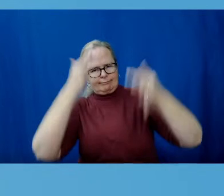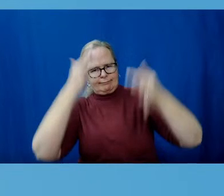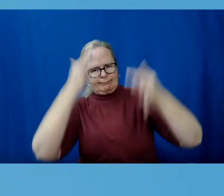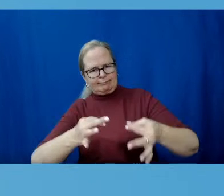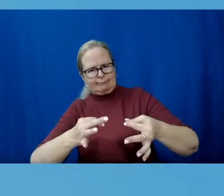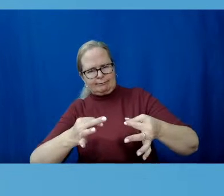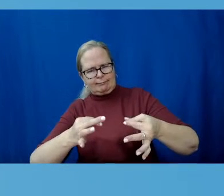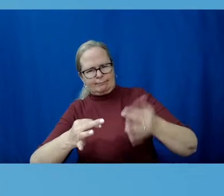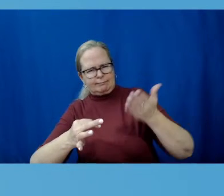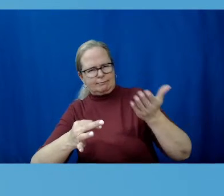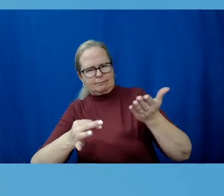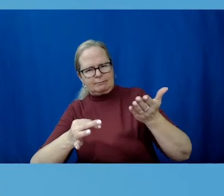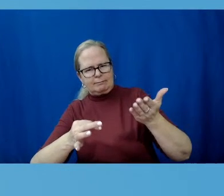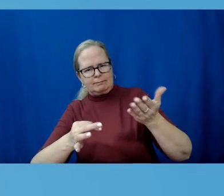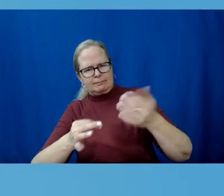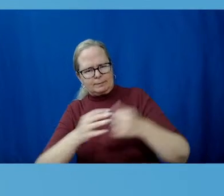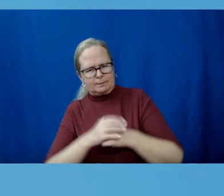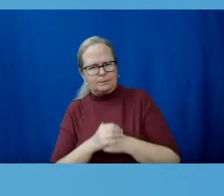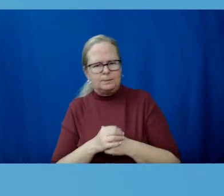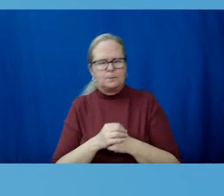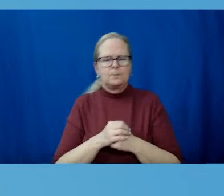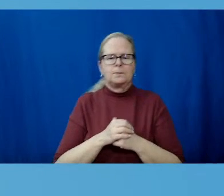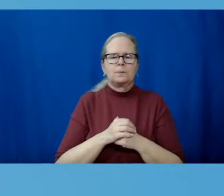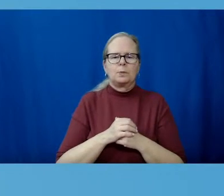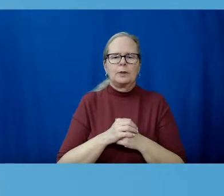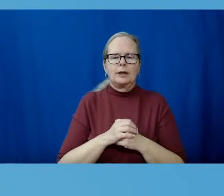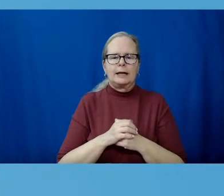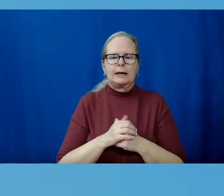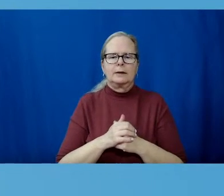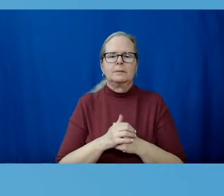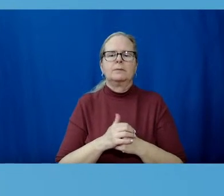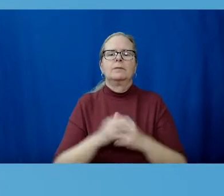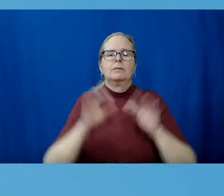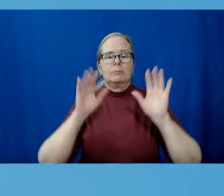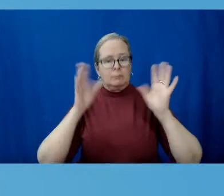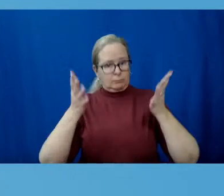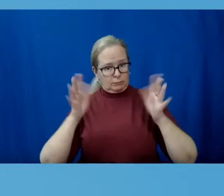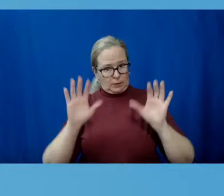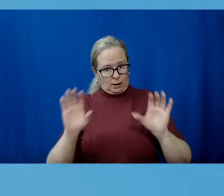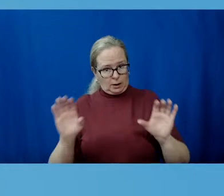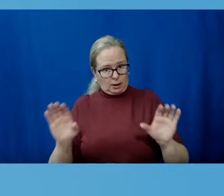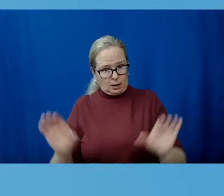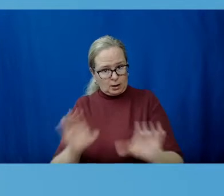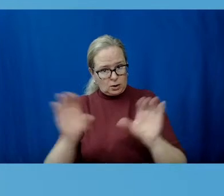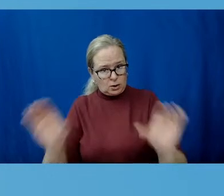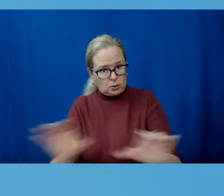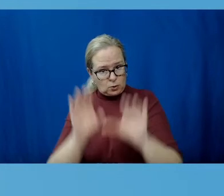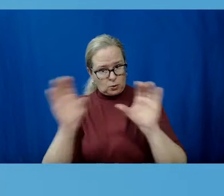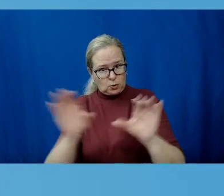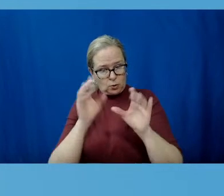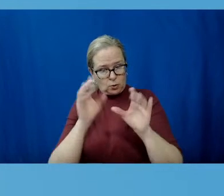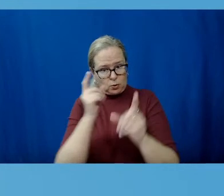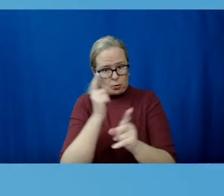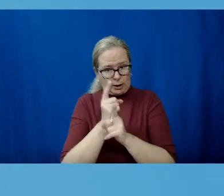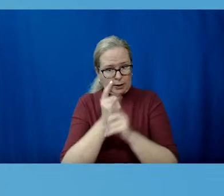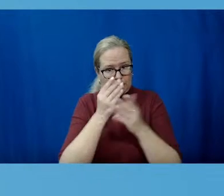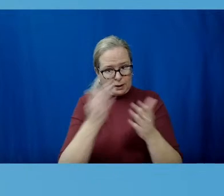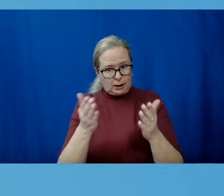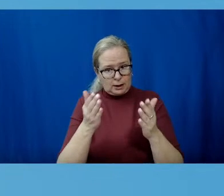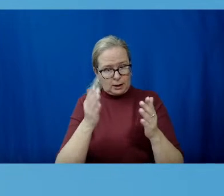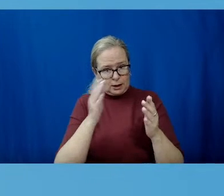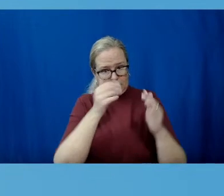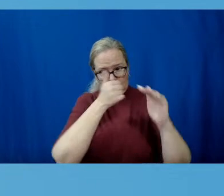matter of fact, in some cases, it is legislated in some cases that you can't actually do it. For example, in municipal